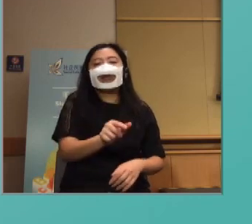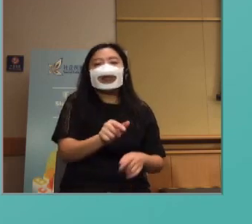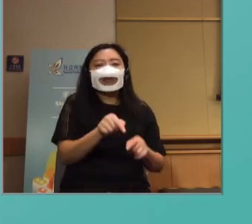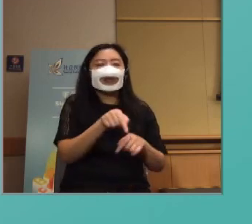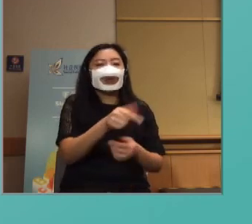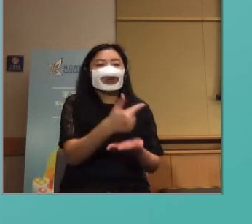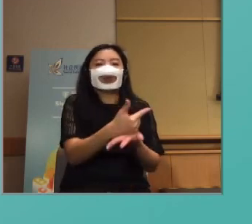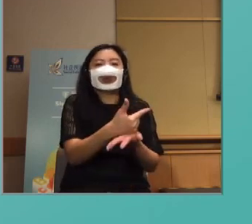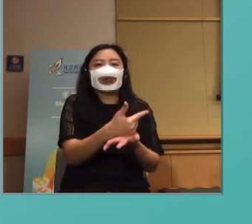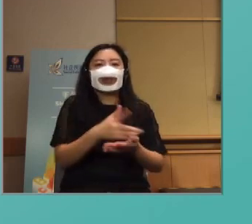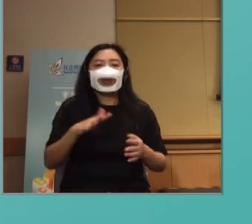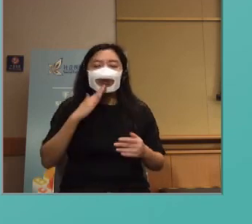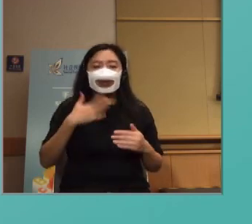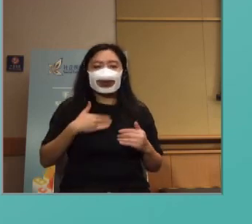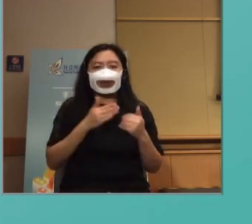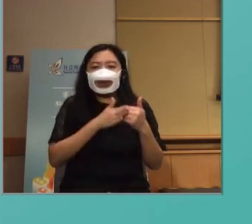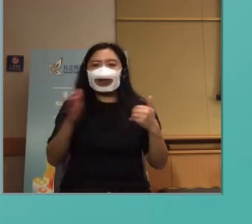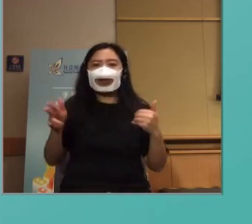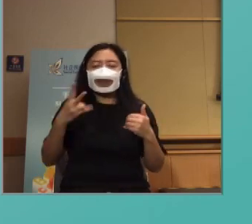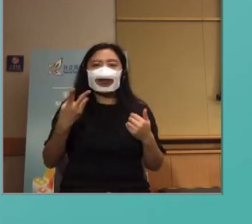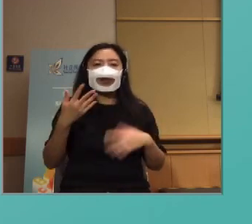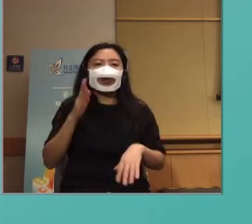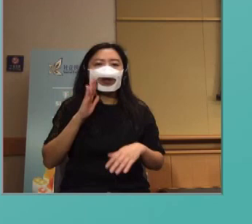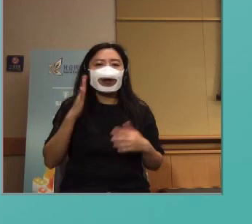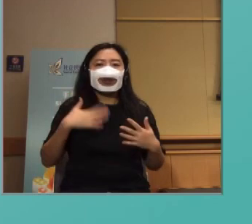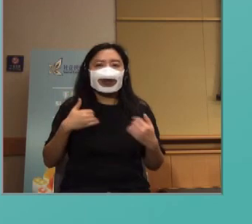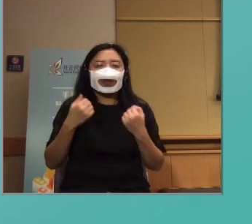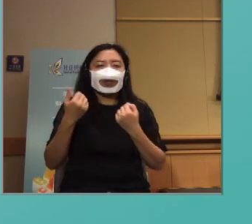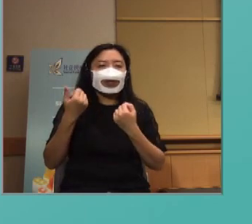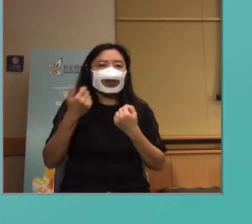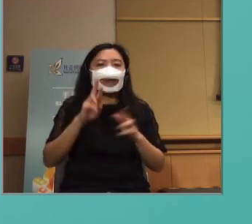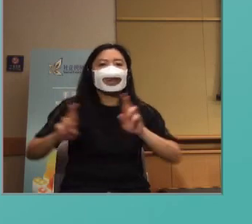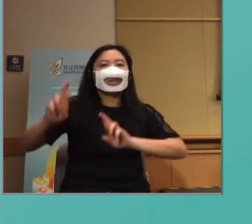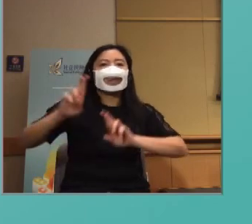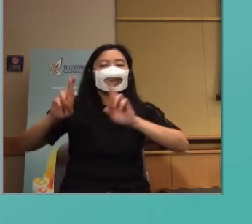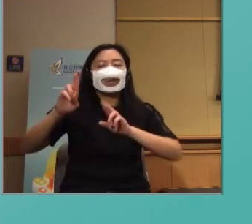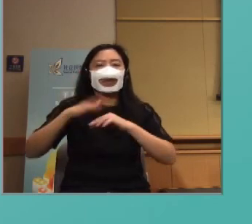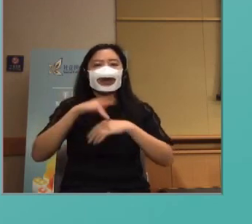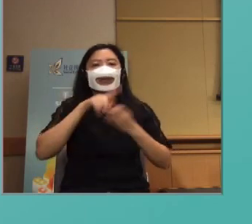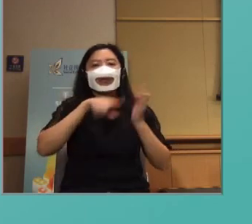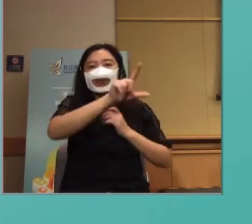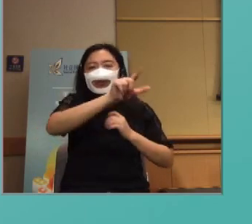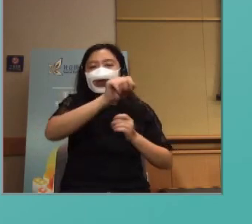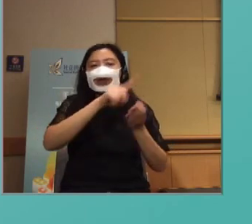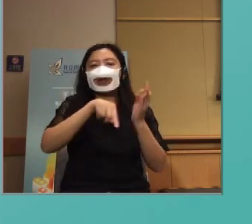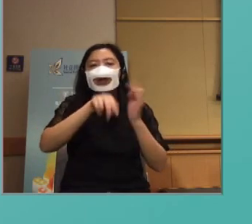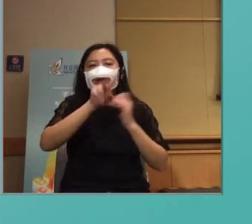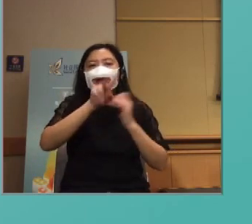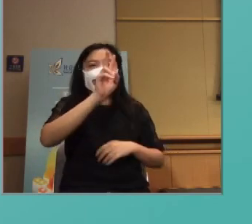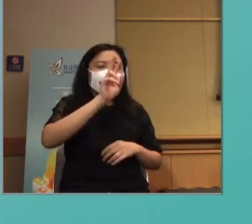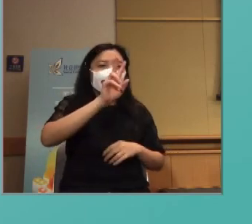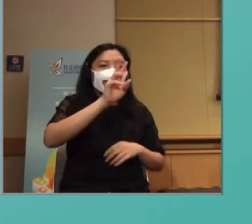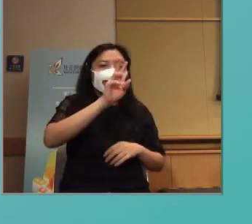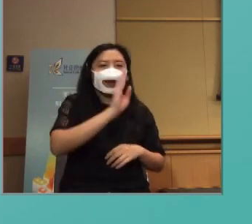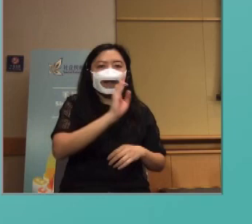is scarce. And with the Luna situation and the Solana situation and the FTT situation, um, pushing this